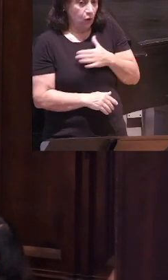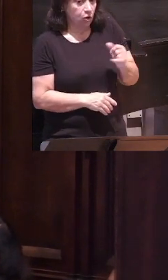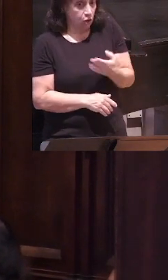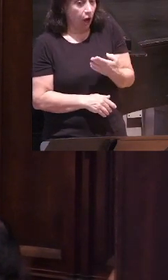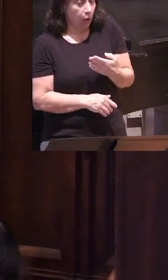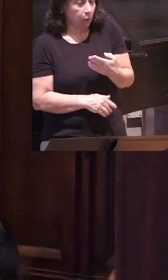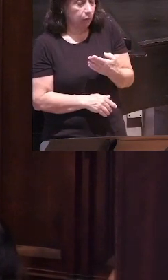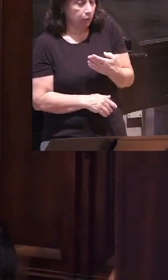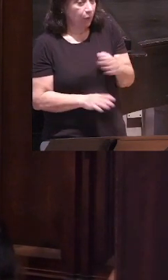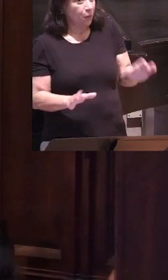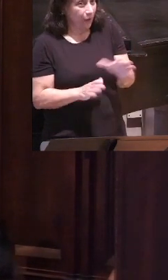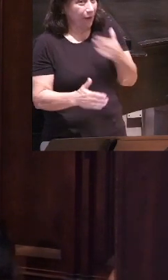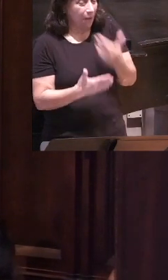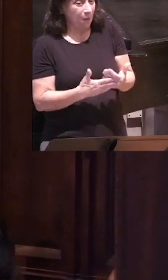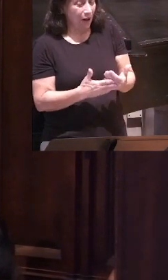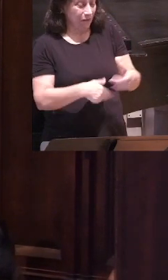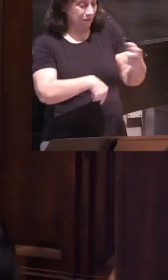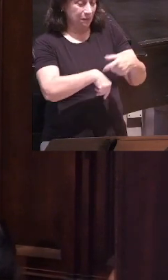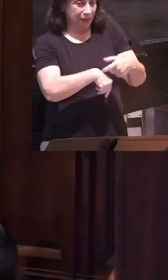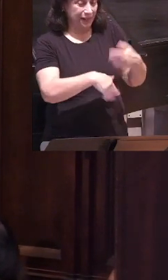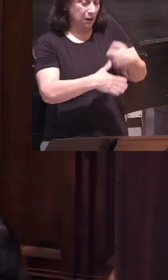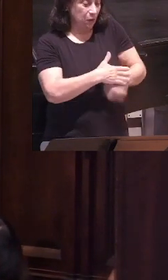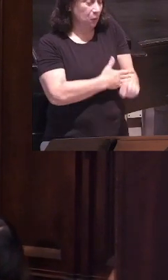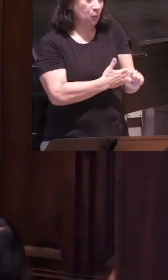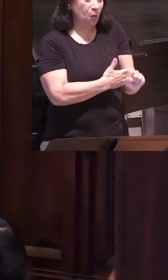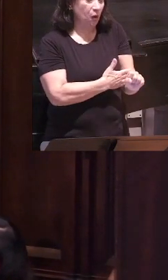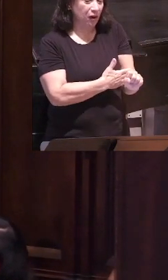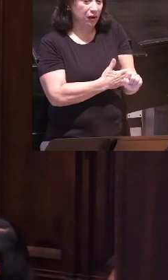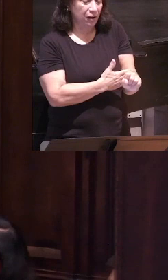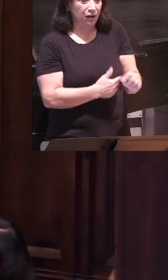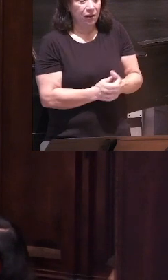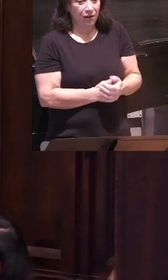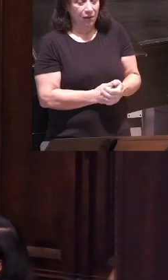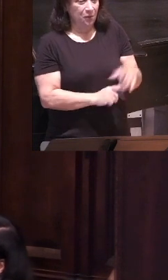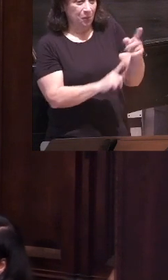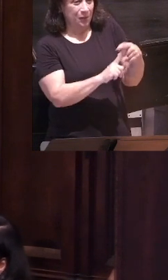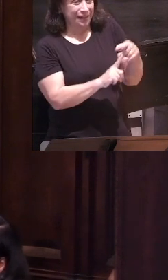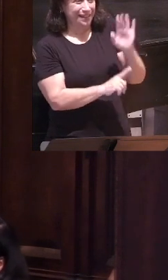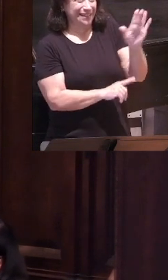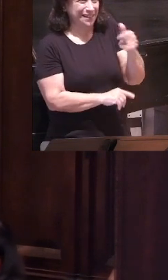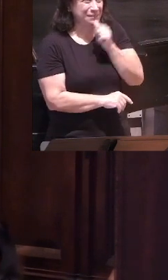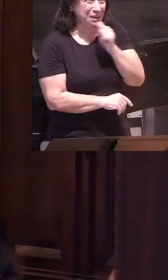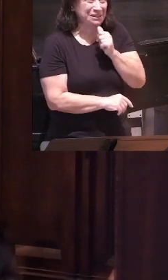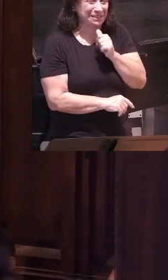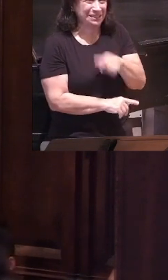well. From the time we came into this world, we tested Earl's patience.